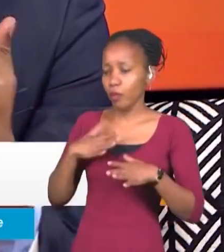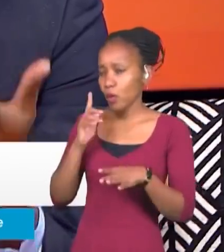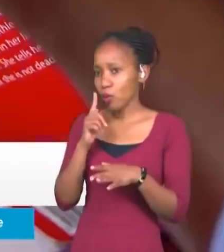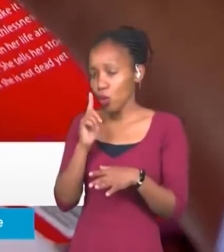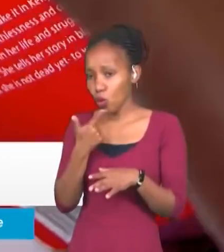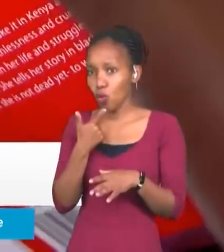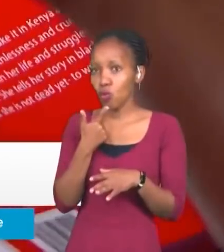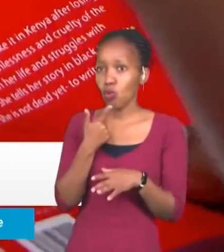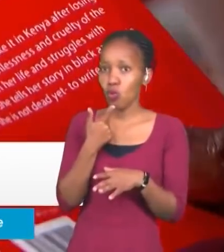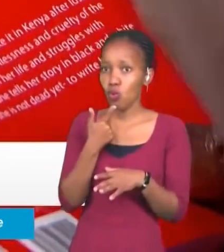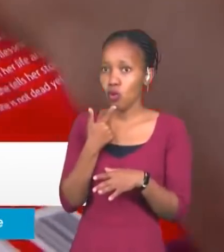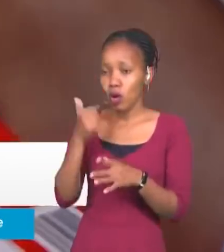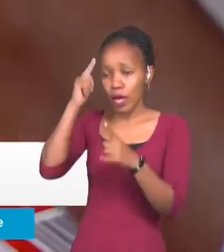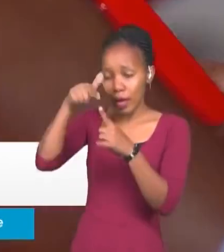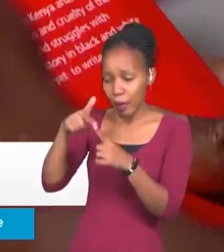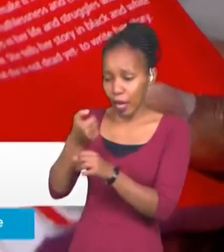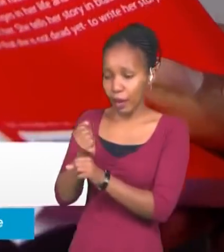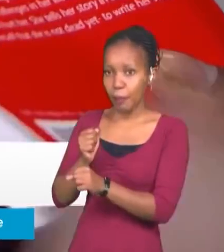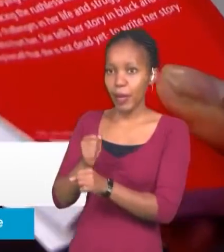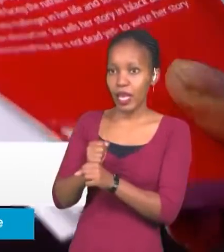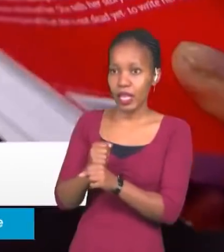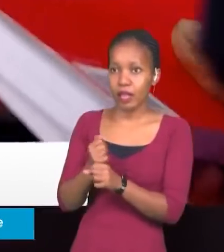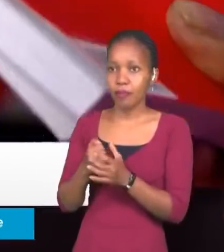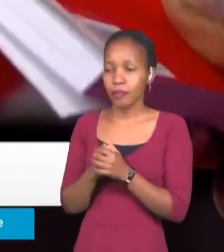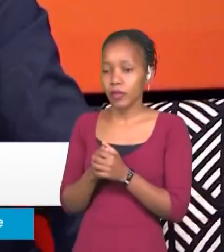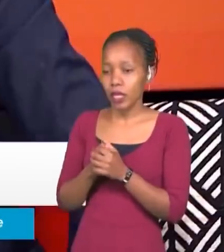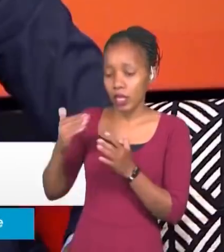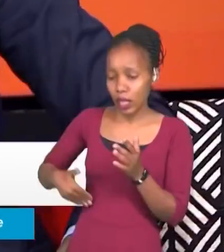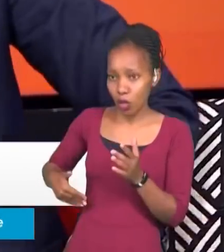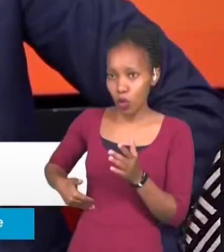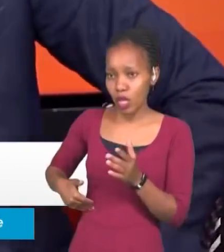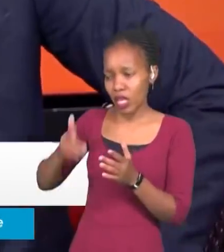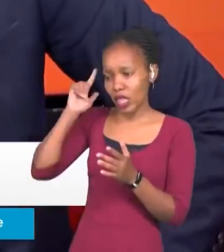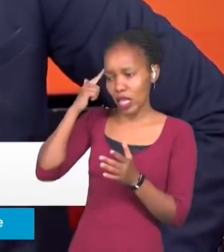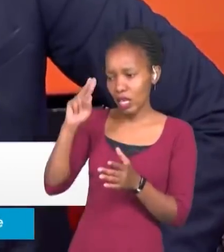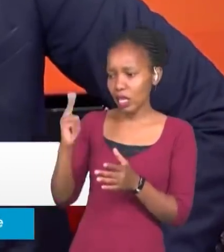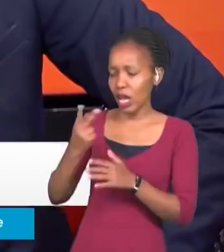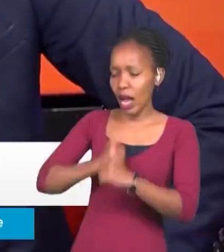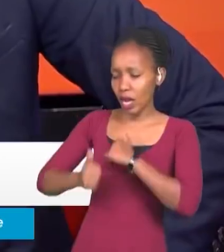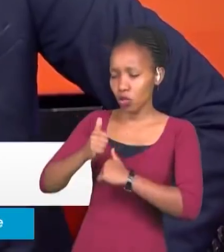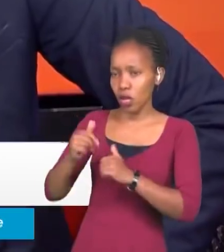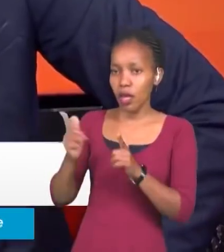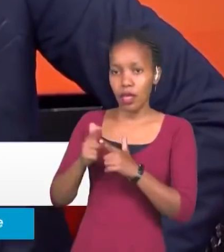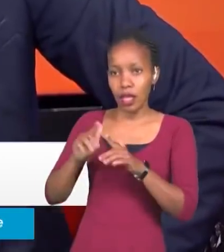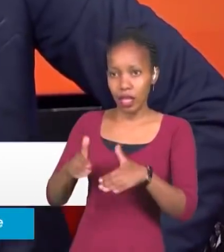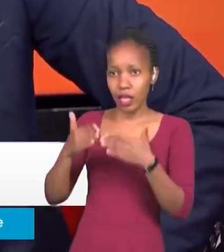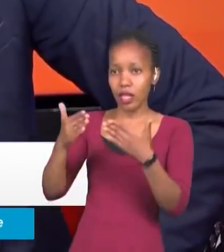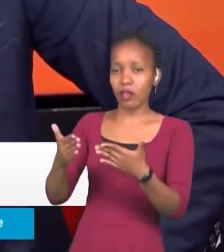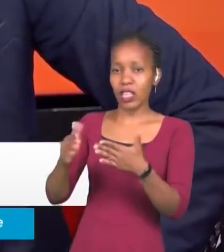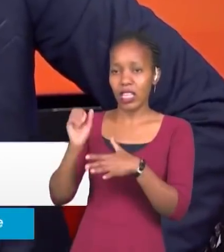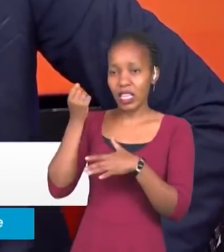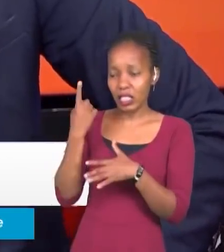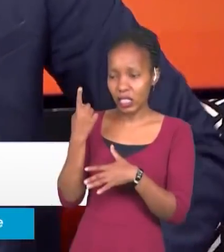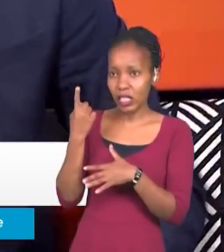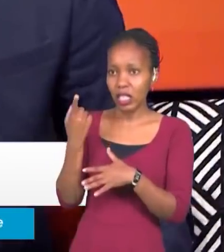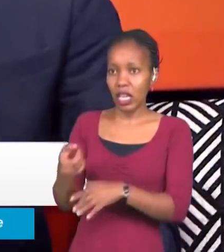the tormentors, aiming at making the latter think twice, of course, the youth, think twice of their actions and bringing them to the realization that the